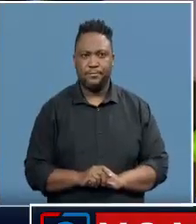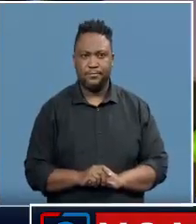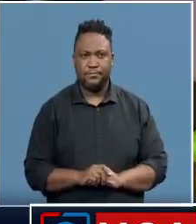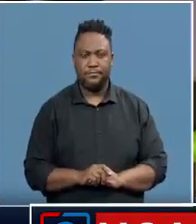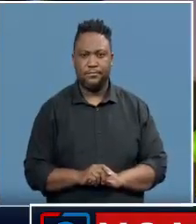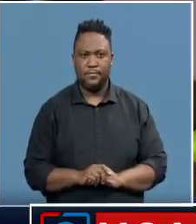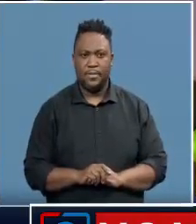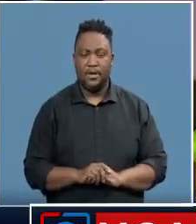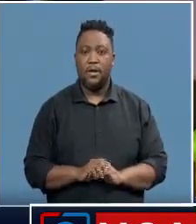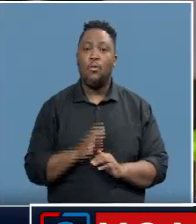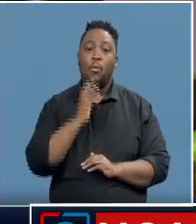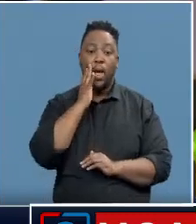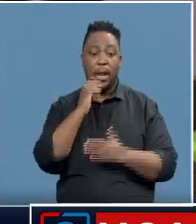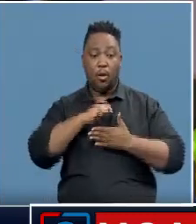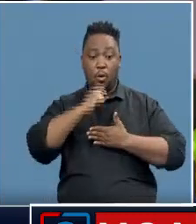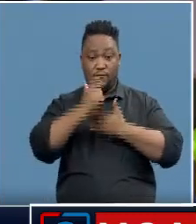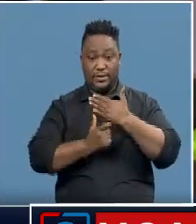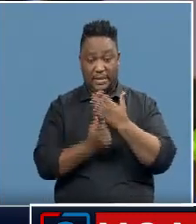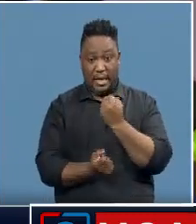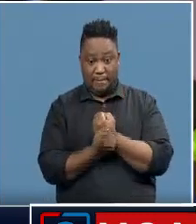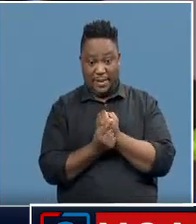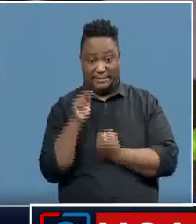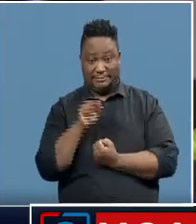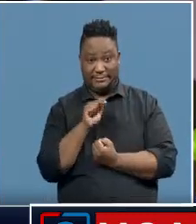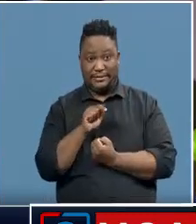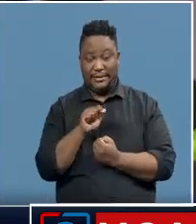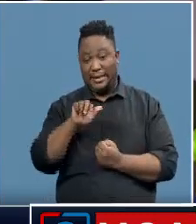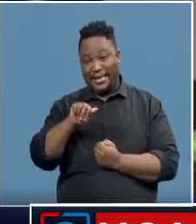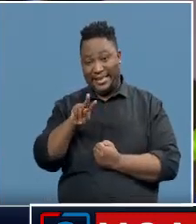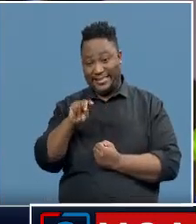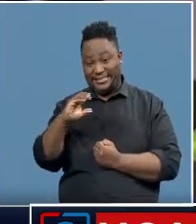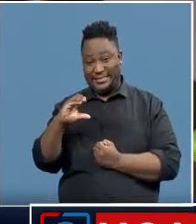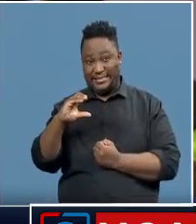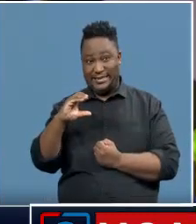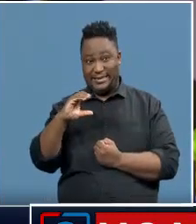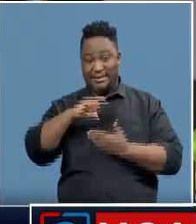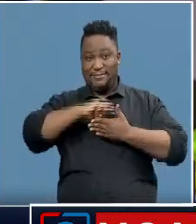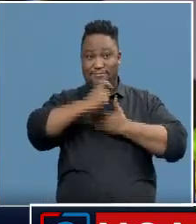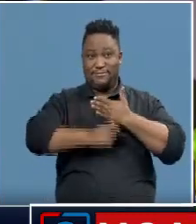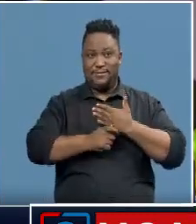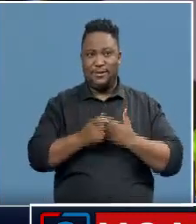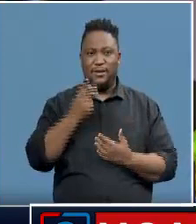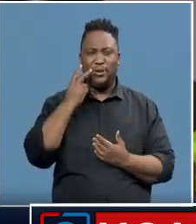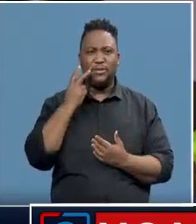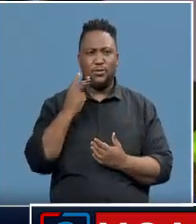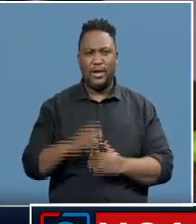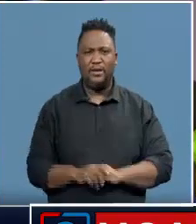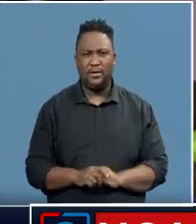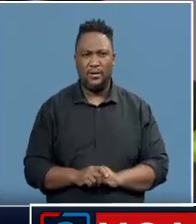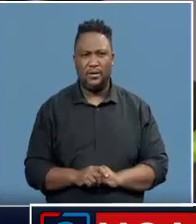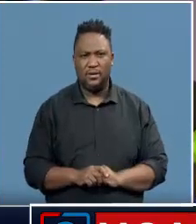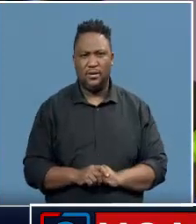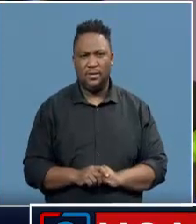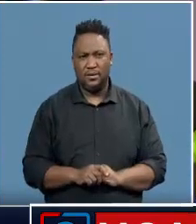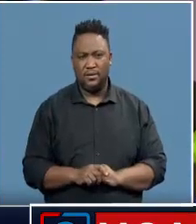Normally, in conferences of the ANC, you come abantu behamba ngenzula,